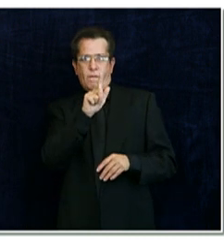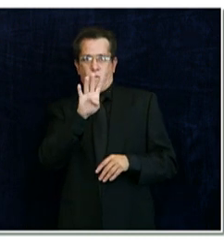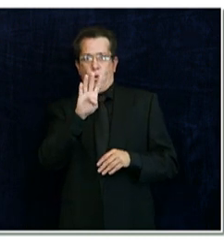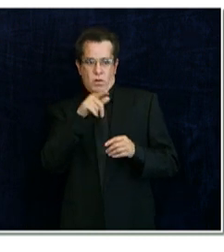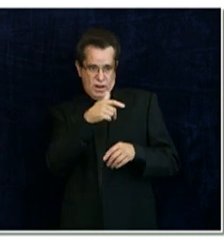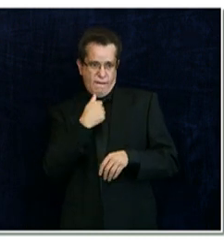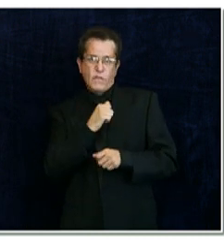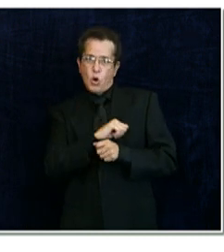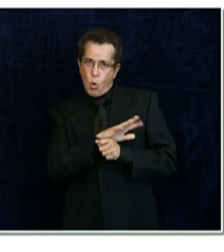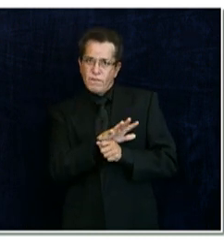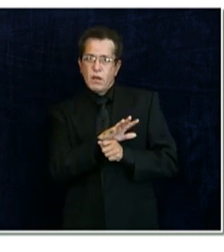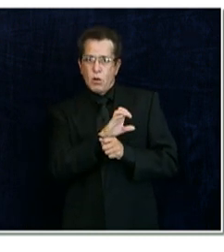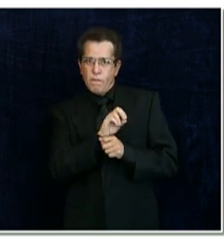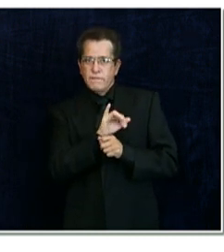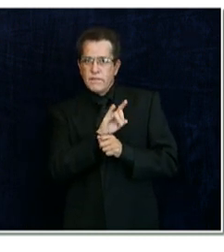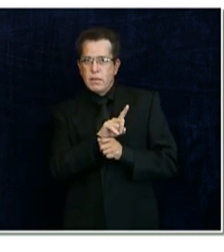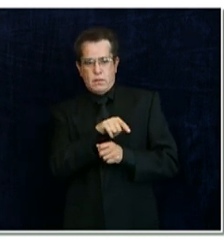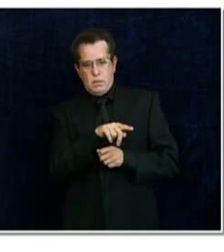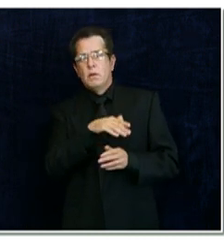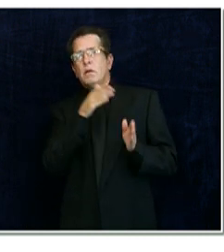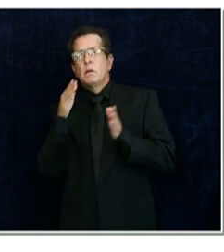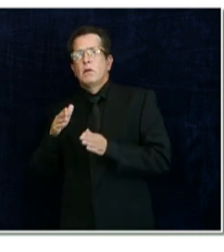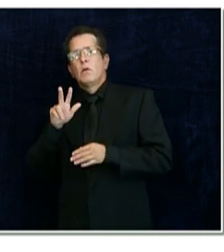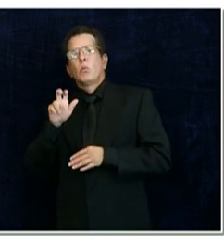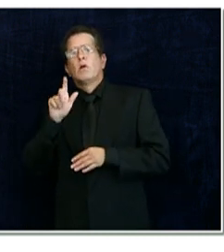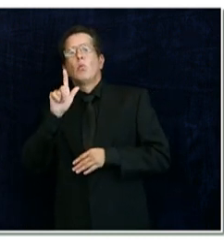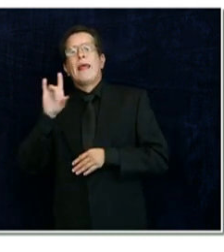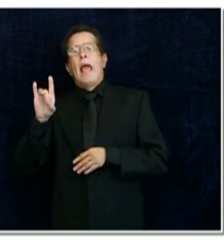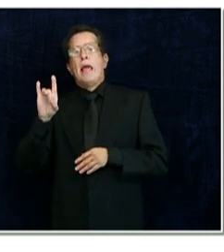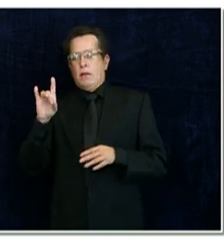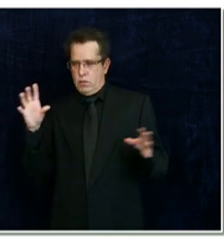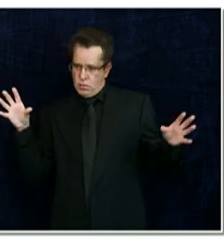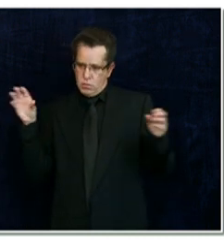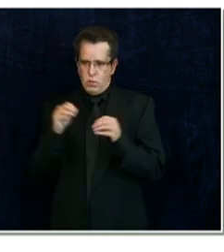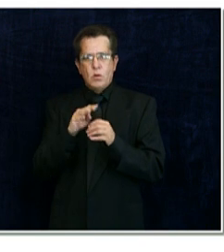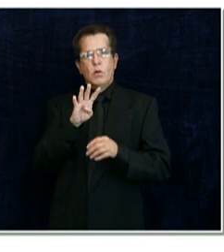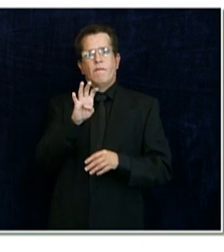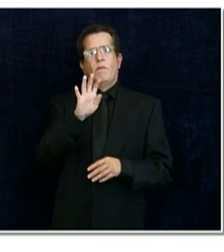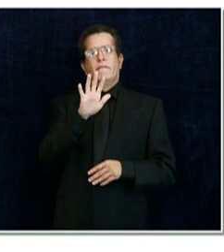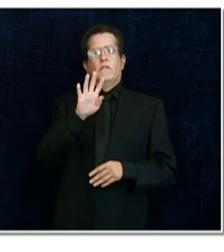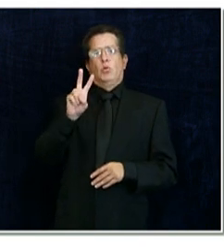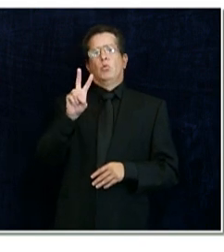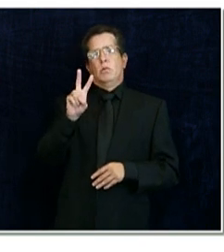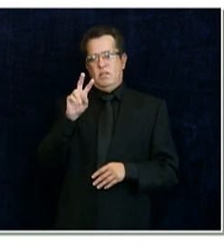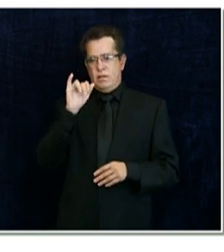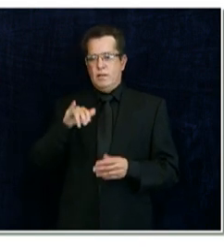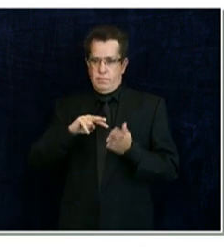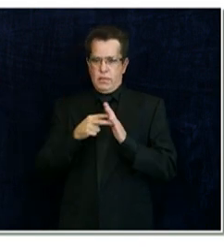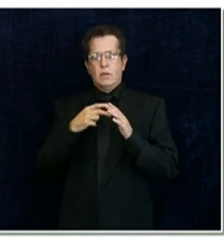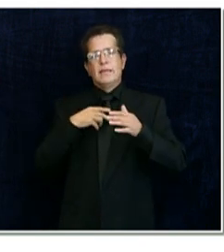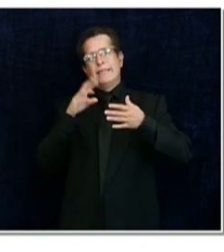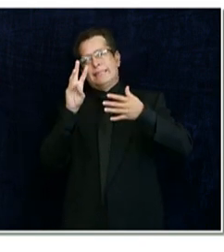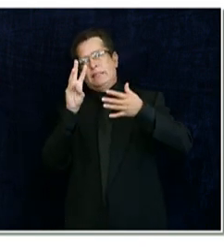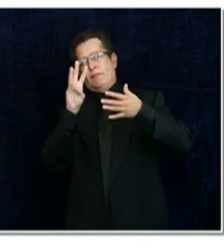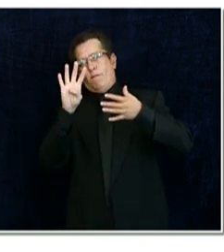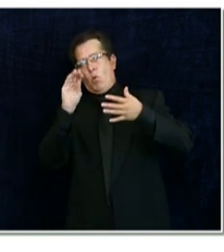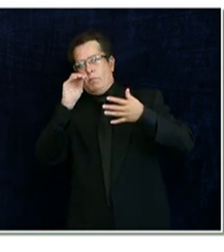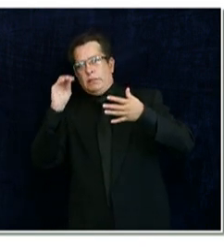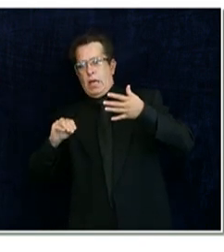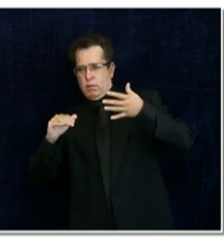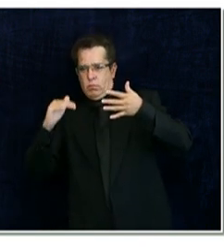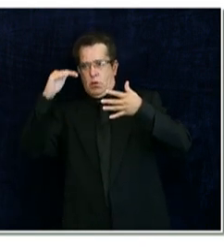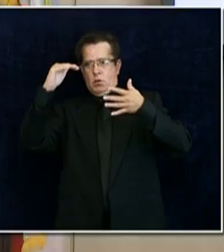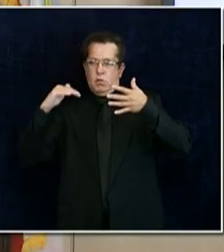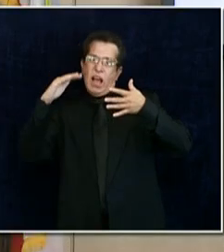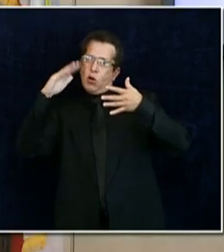COVID-related, 328 non-COVID for a total of 452, which puts us at 64% of our ICU beds